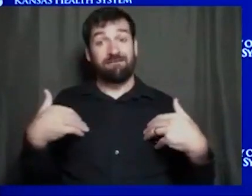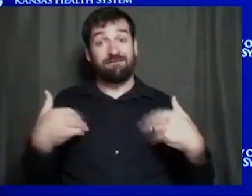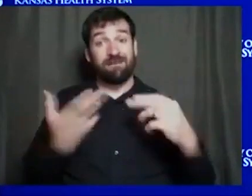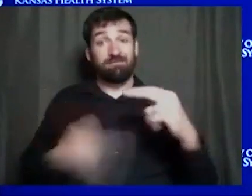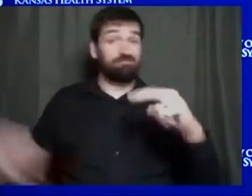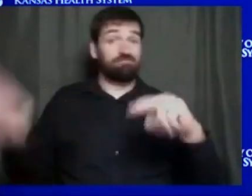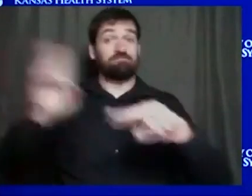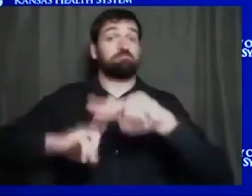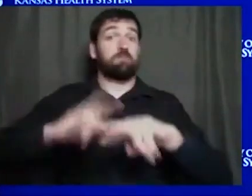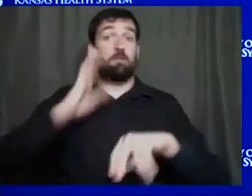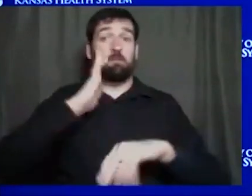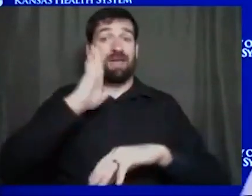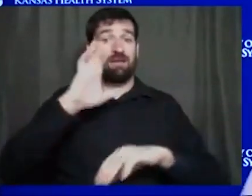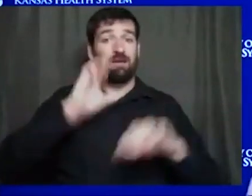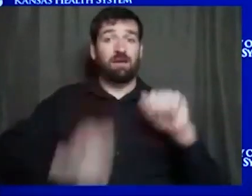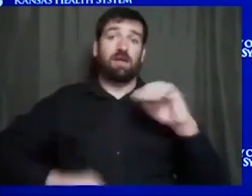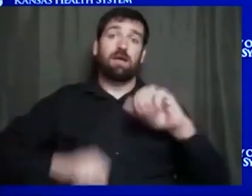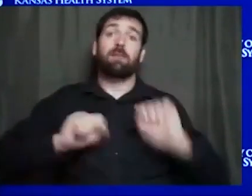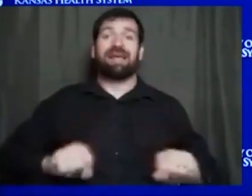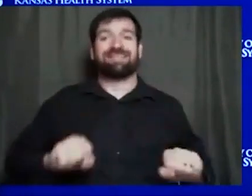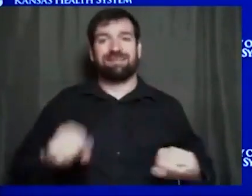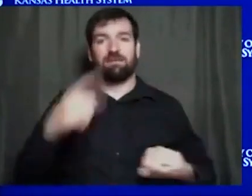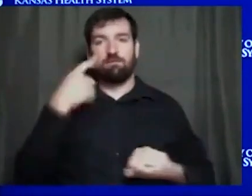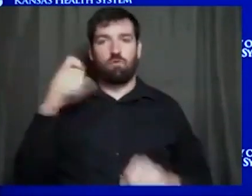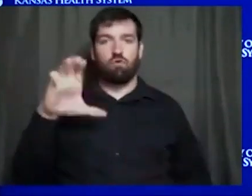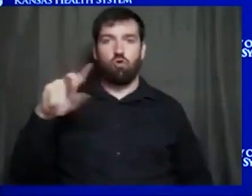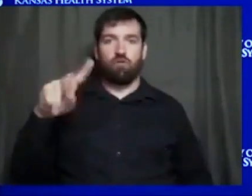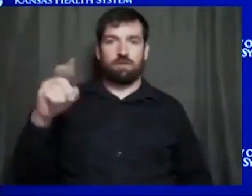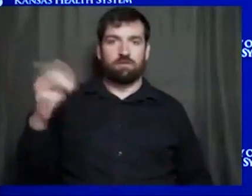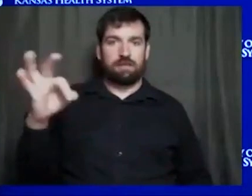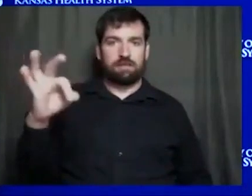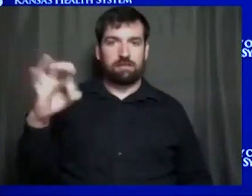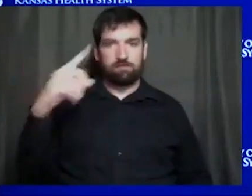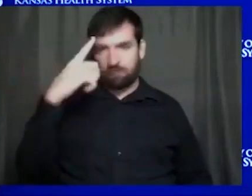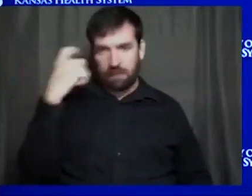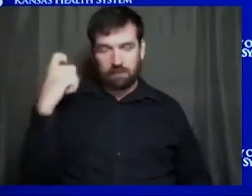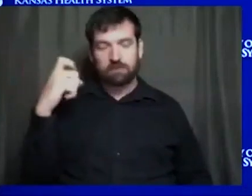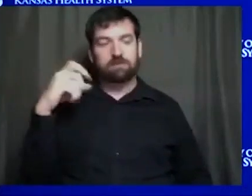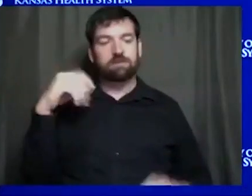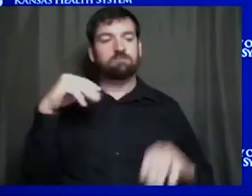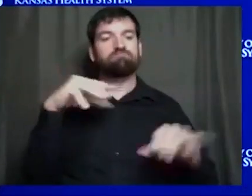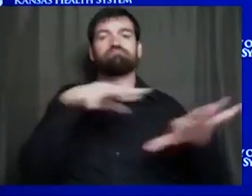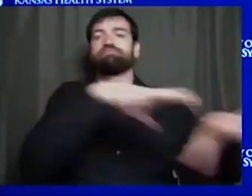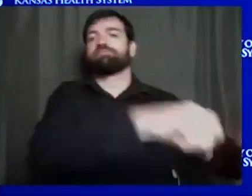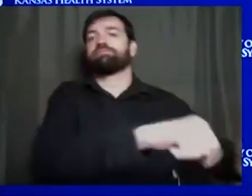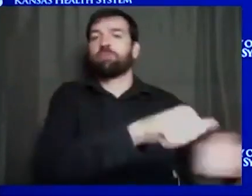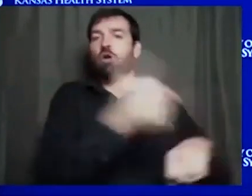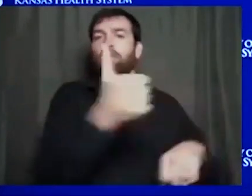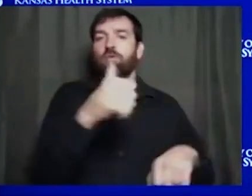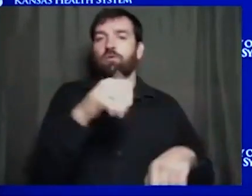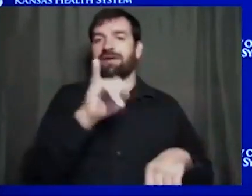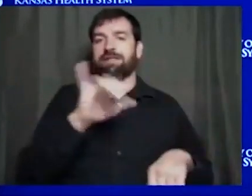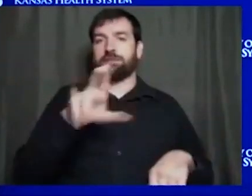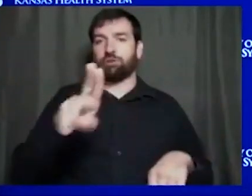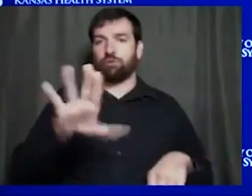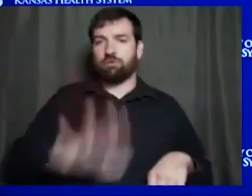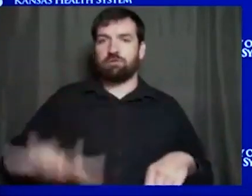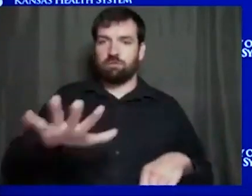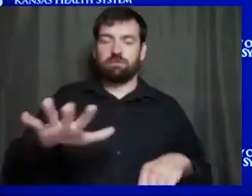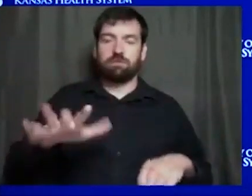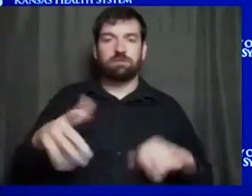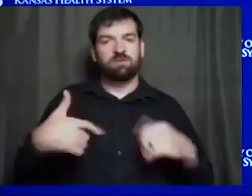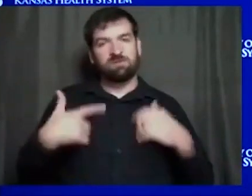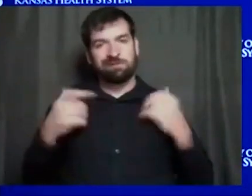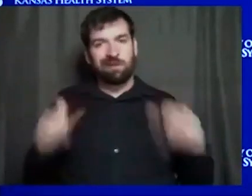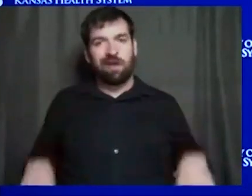COVID-19 specifically because we moved into other ICUs. So we are able to do that. We did make all of